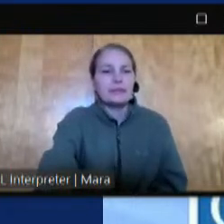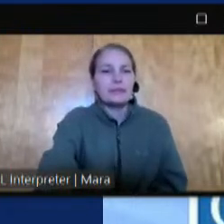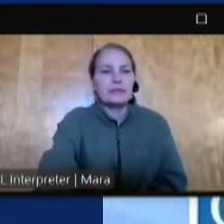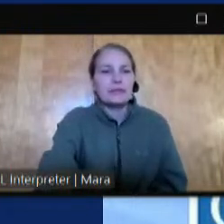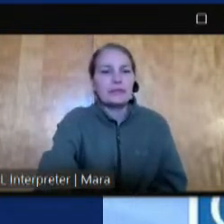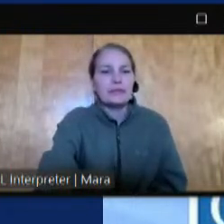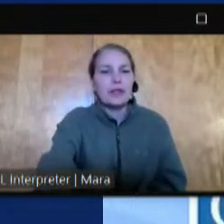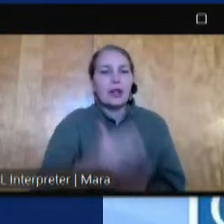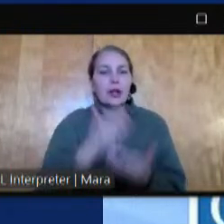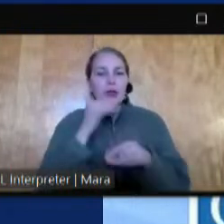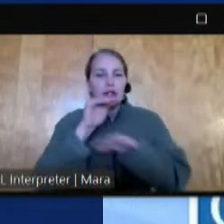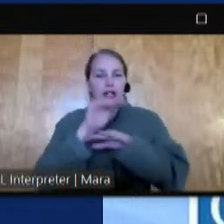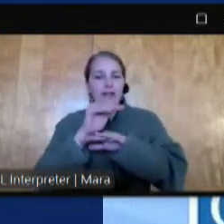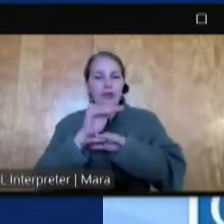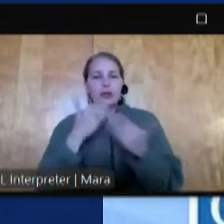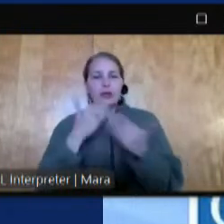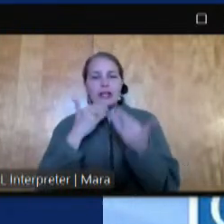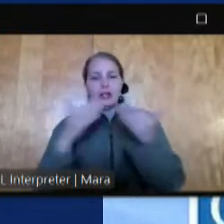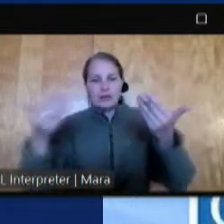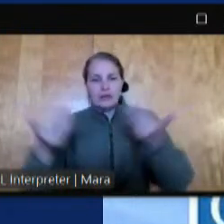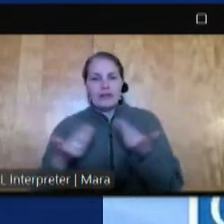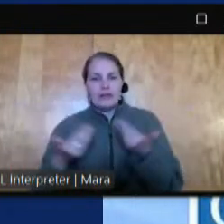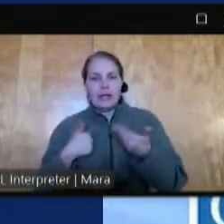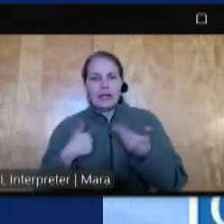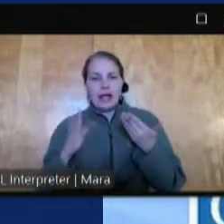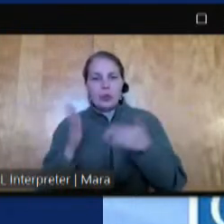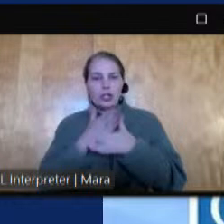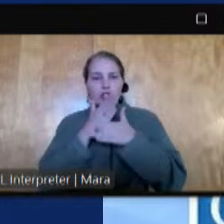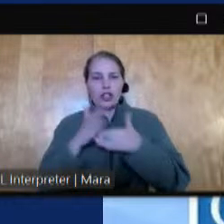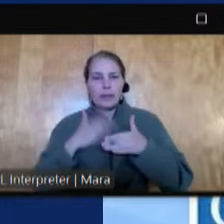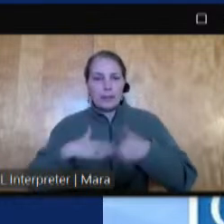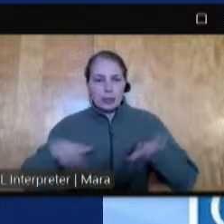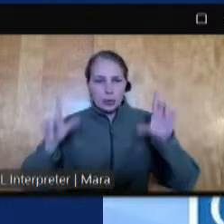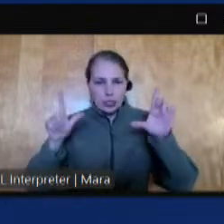for having me. I'm going to share my screen.